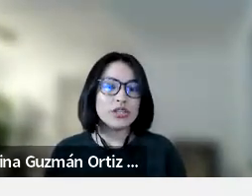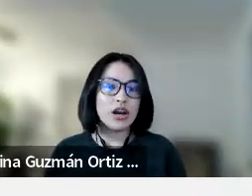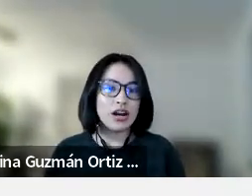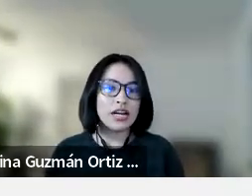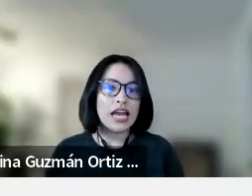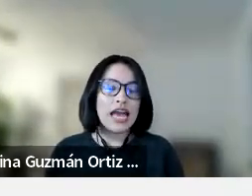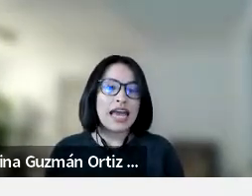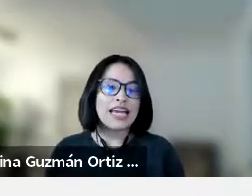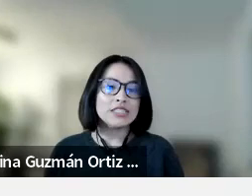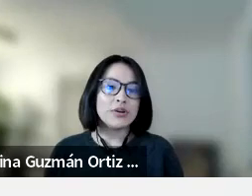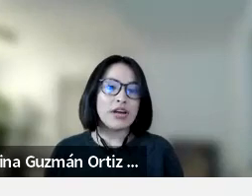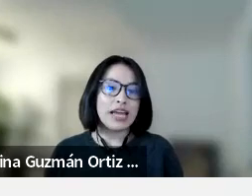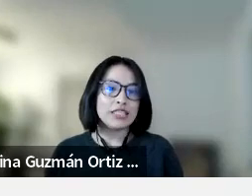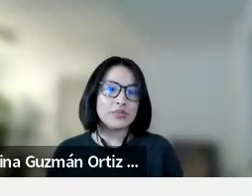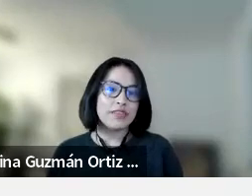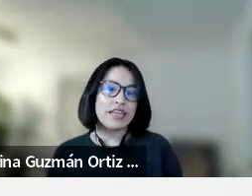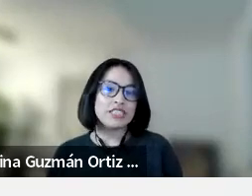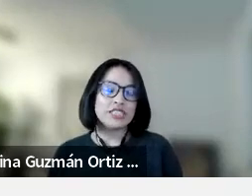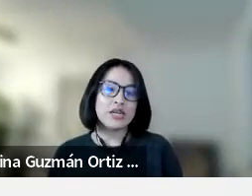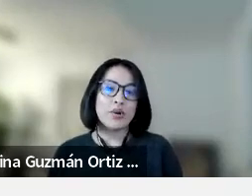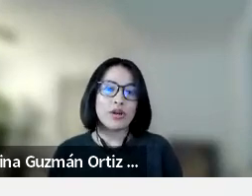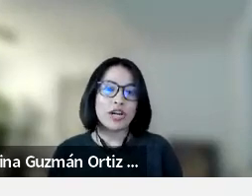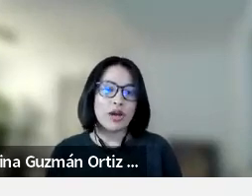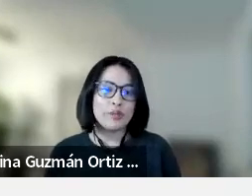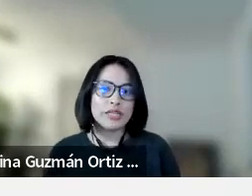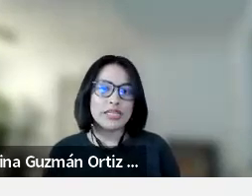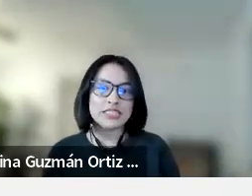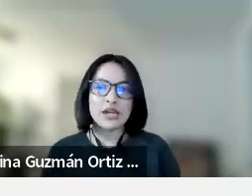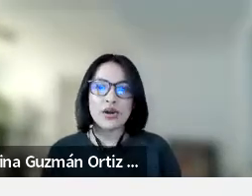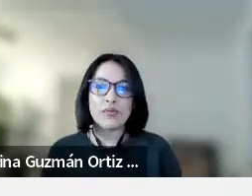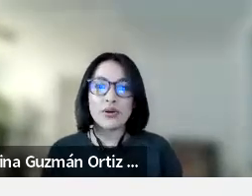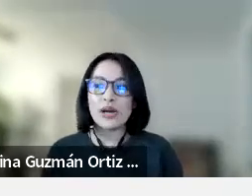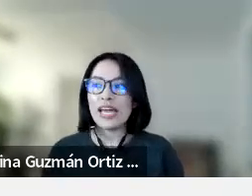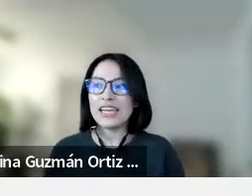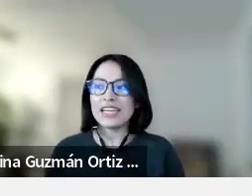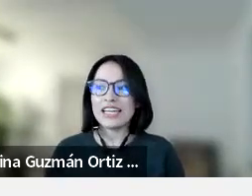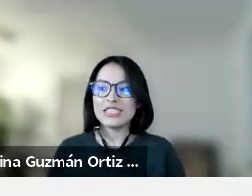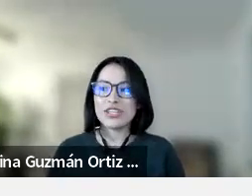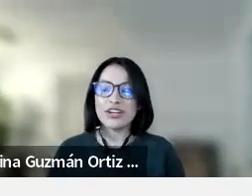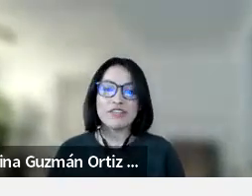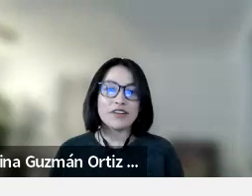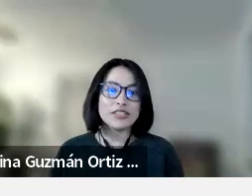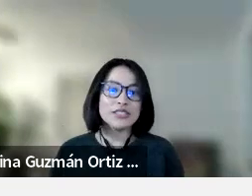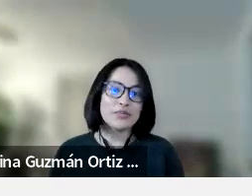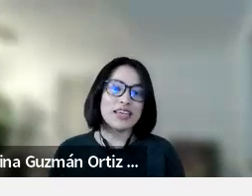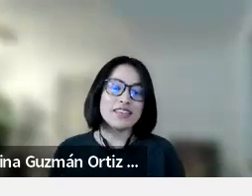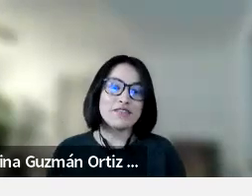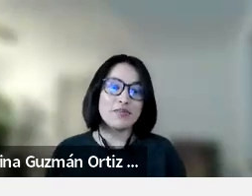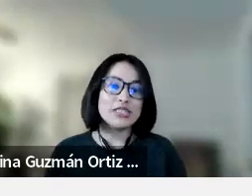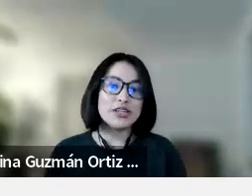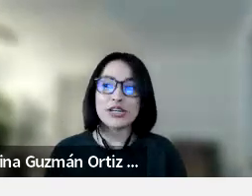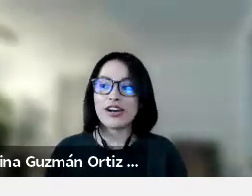and where those are, and we'll end with agency and program updates. We'll go ahead and get started first